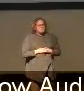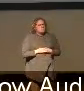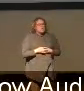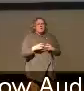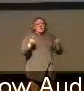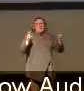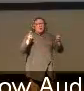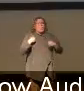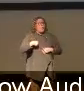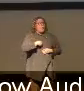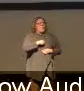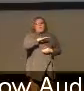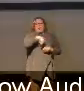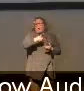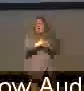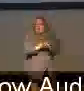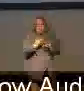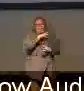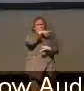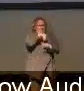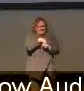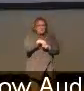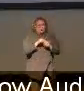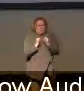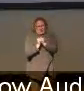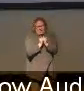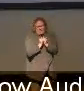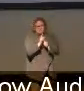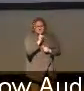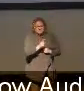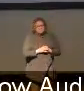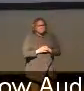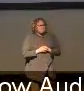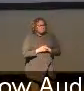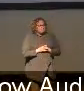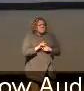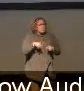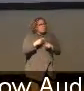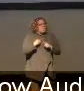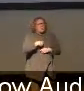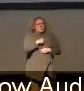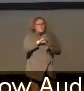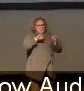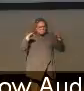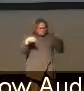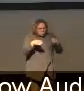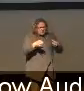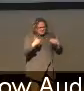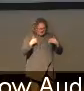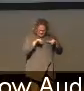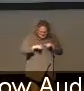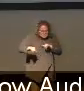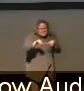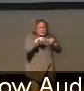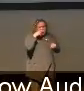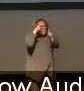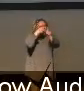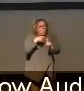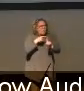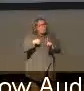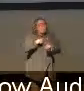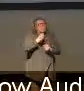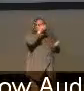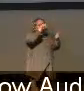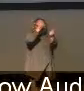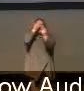in this together. When we work for common good, we experience each other in new ways. We